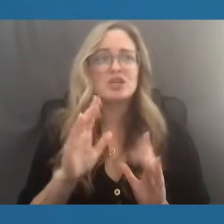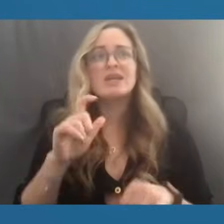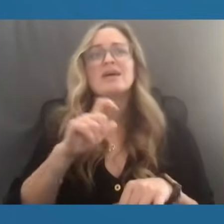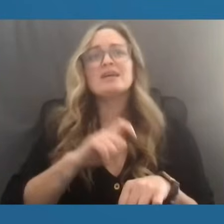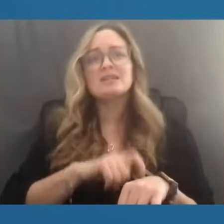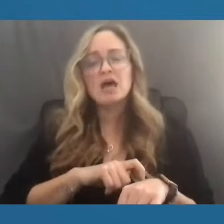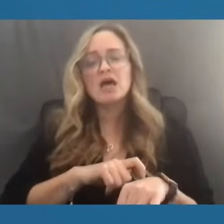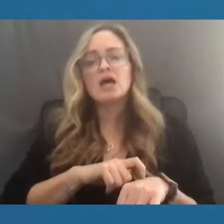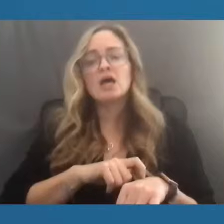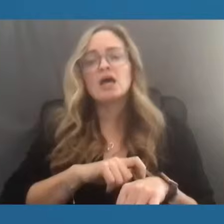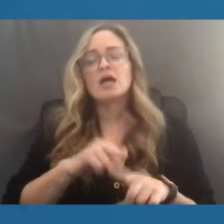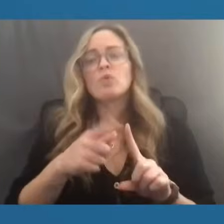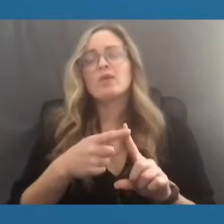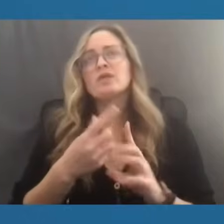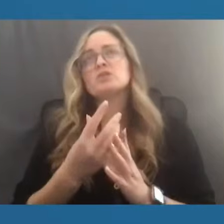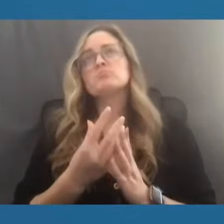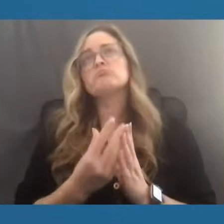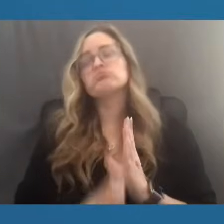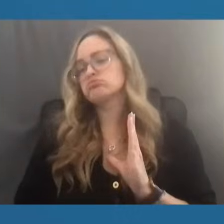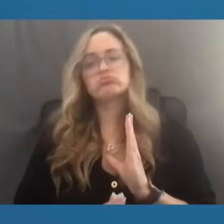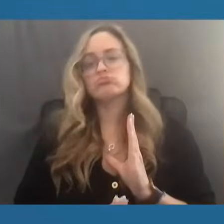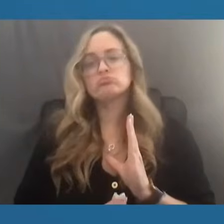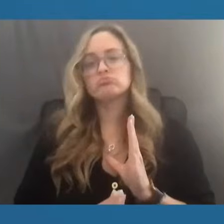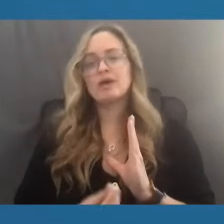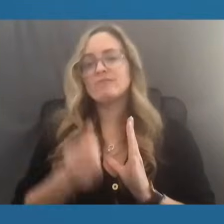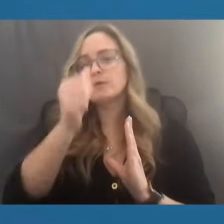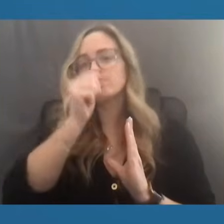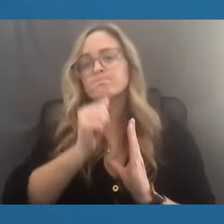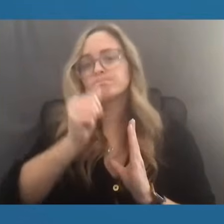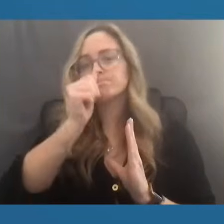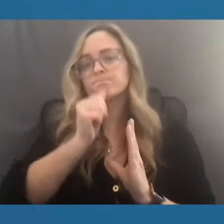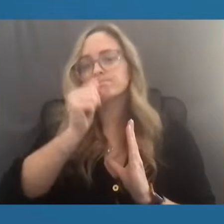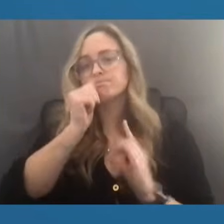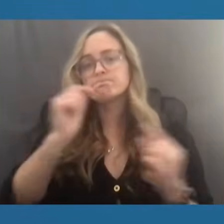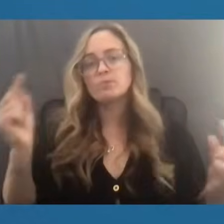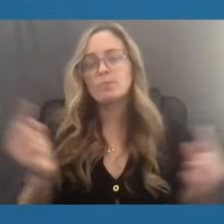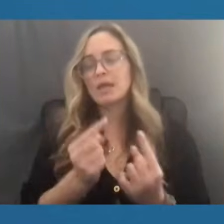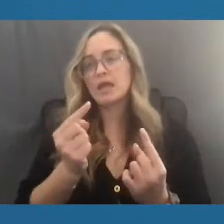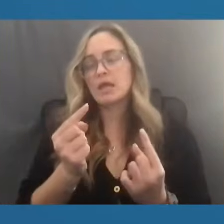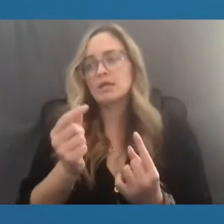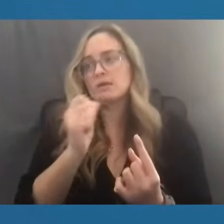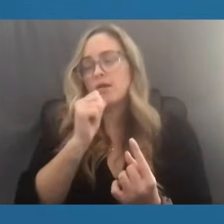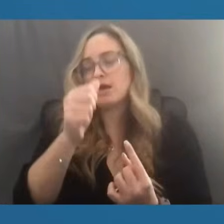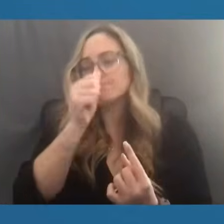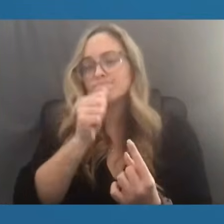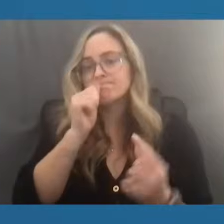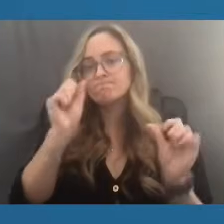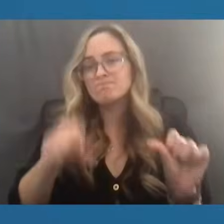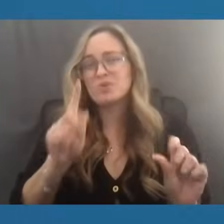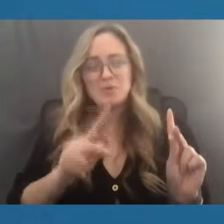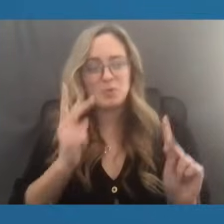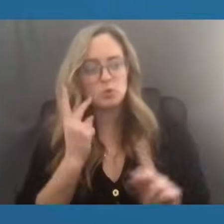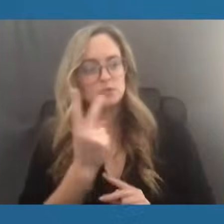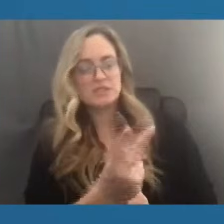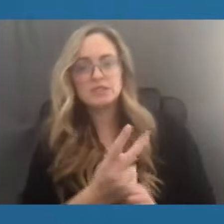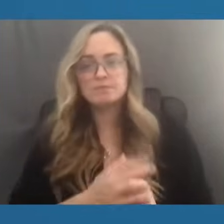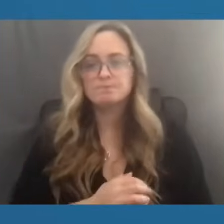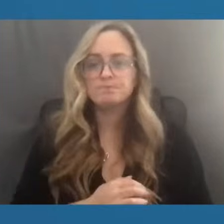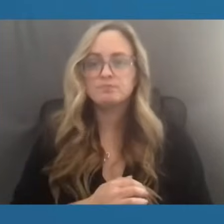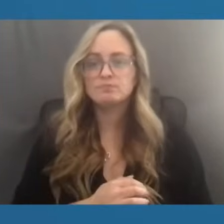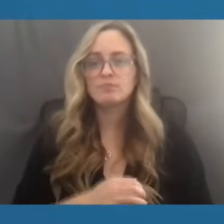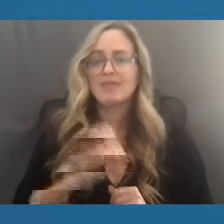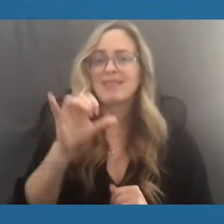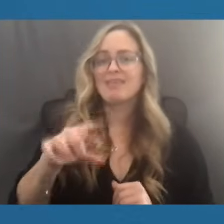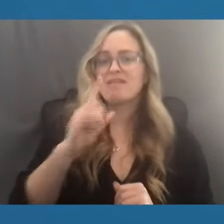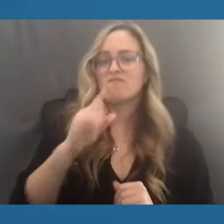just slip away after grueling pain, sometimes just unbearable for a loved one to even witness. That, to me, is